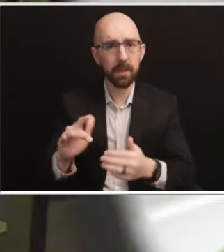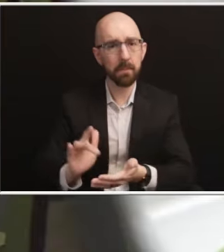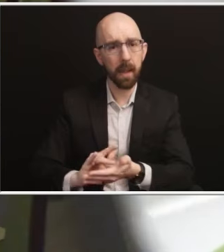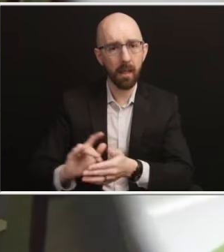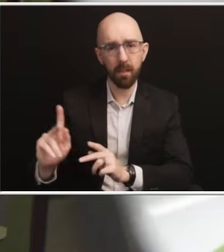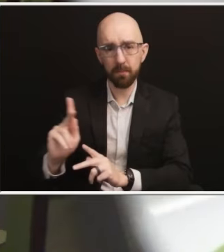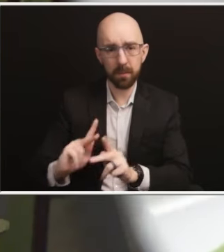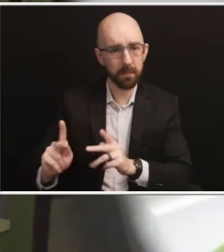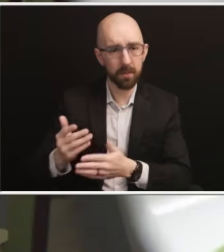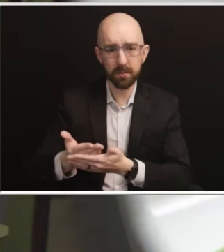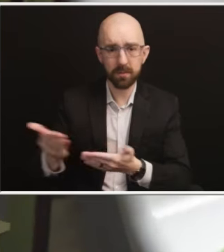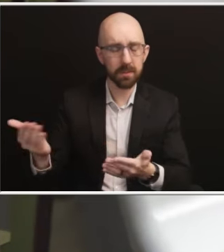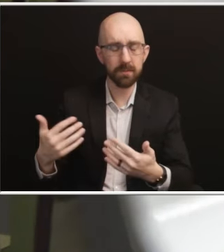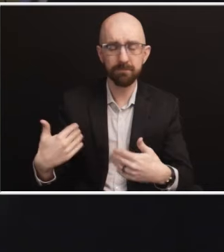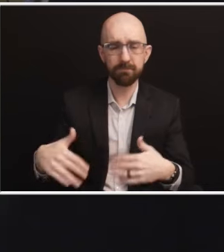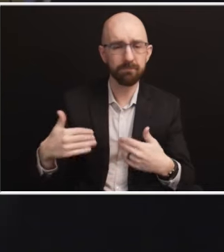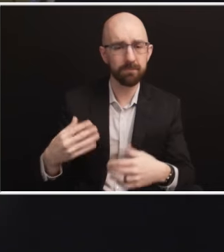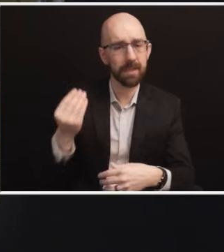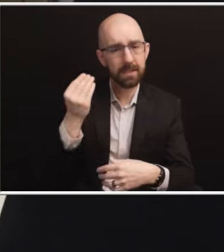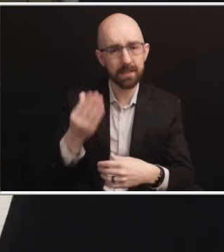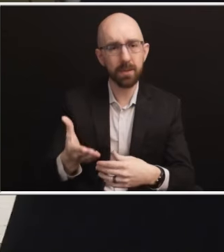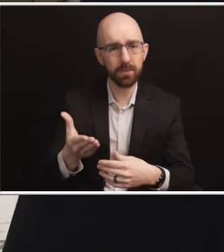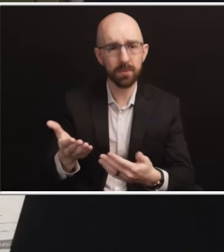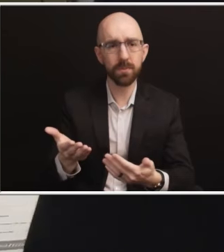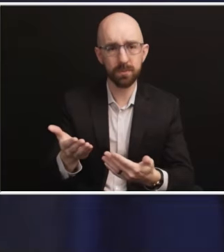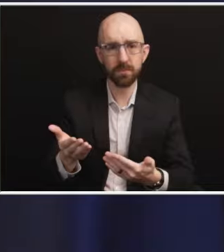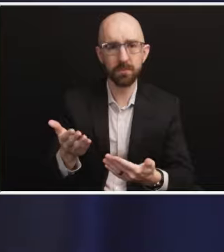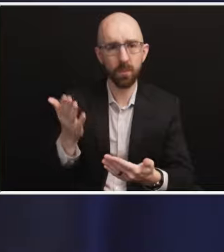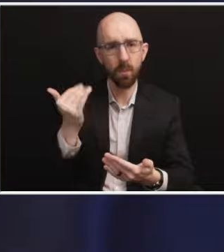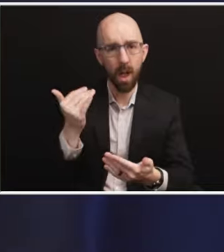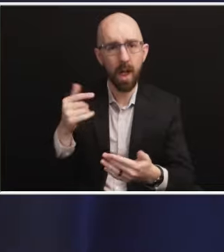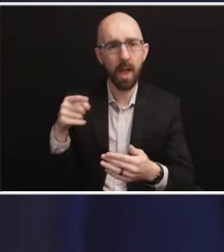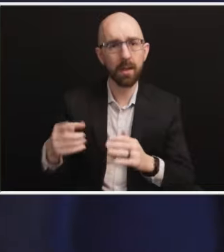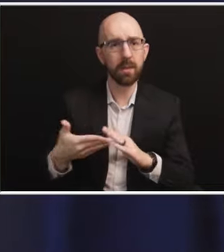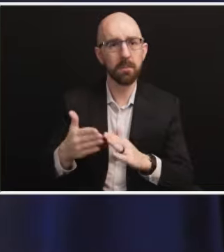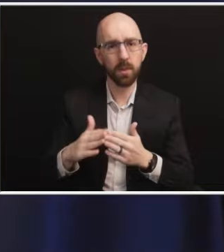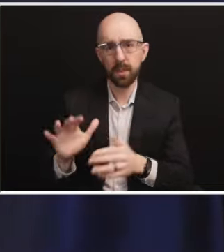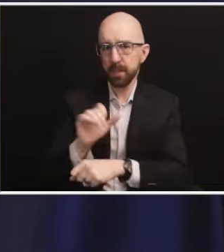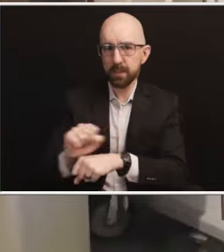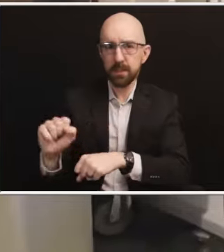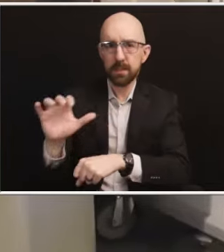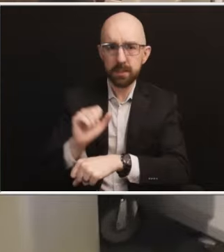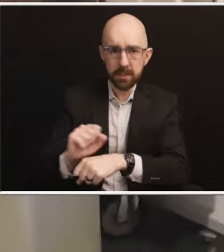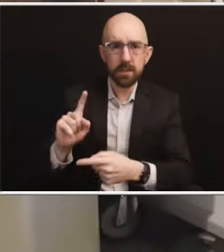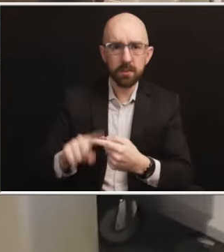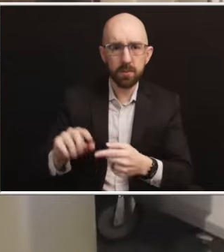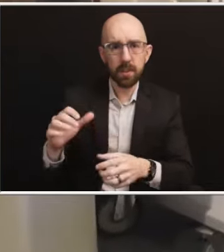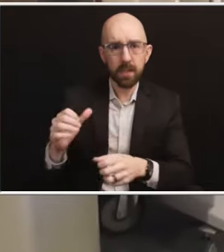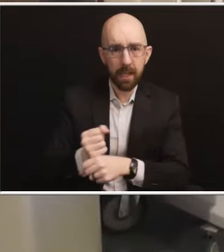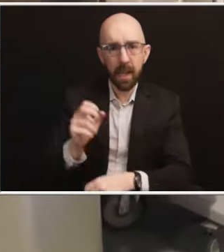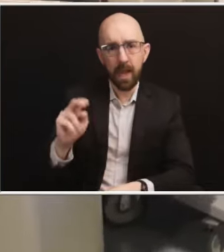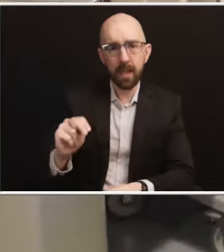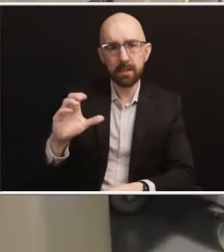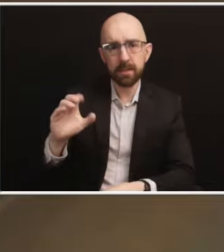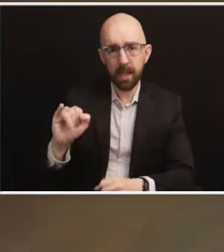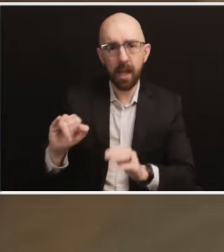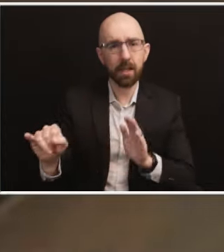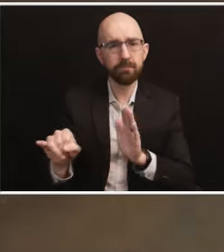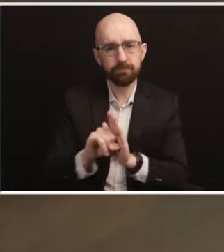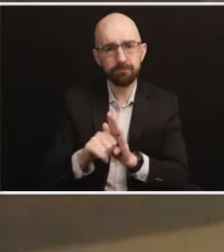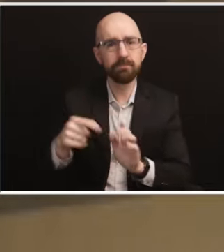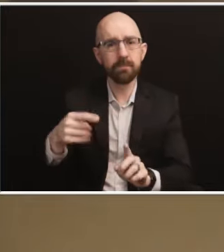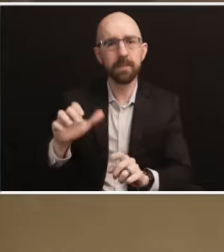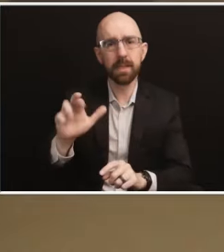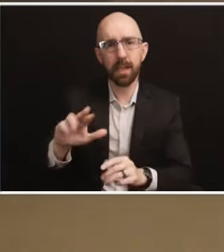it tells you why this community works so hard to get NCI designated cancer center. The value of that